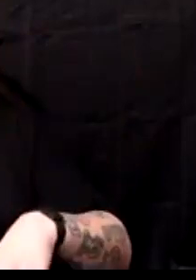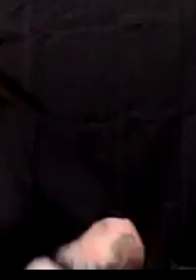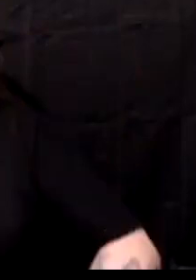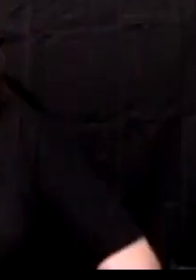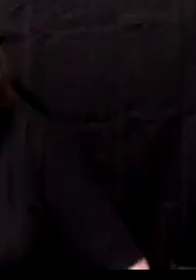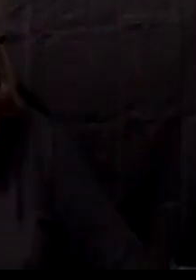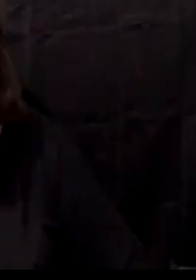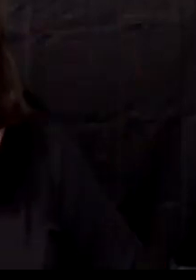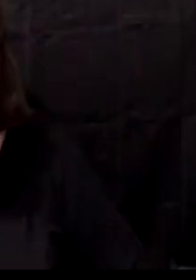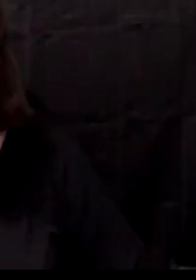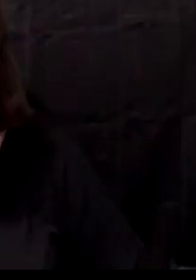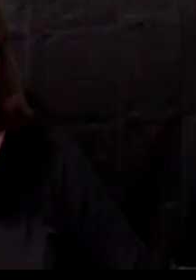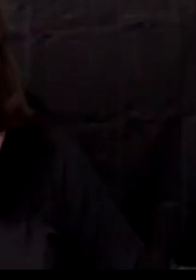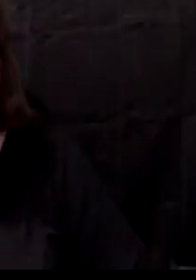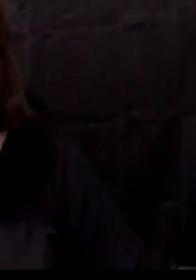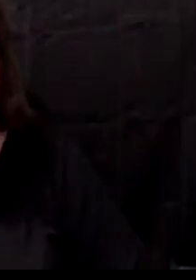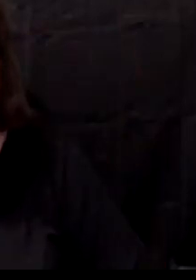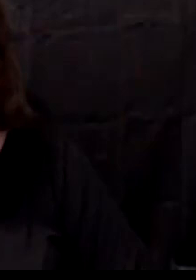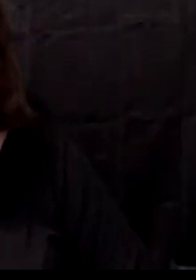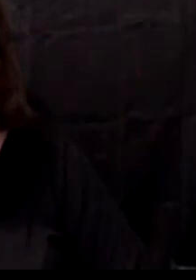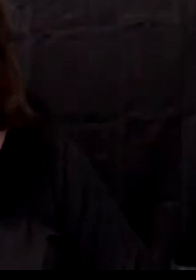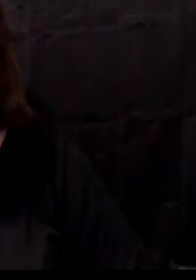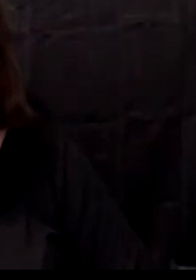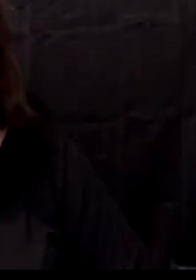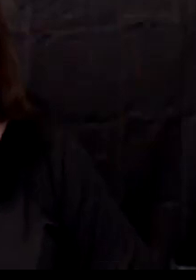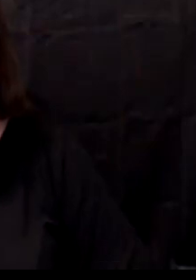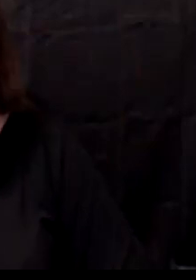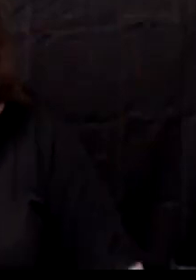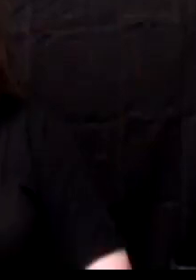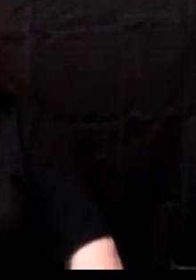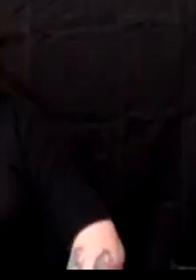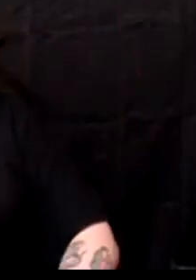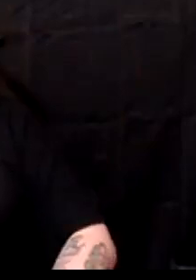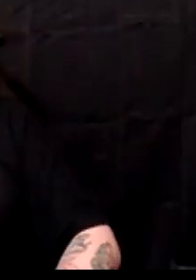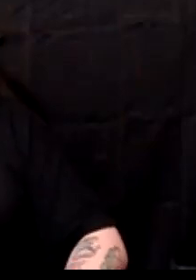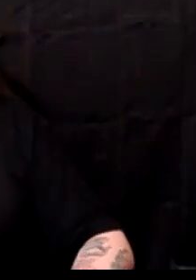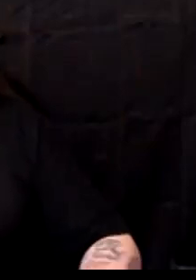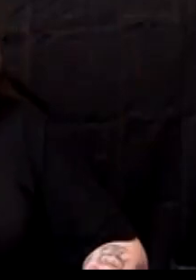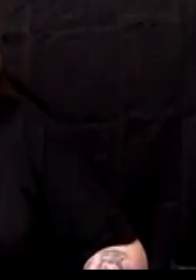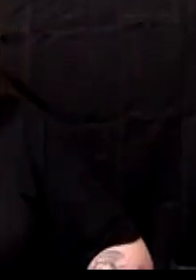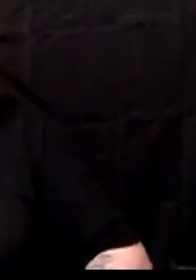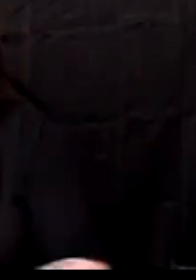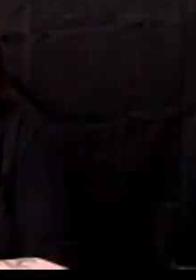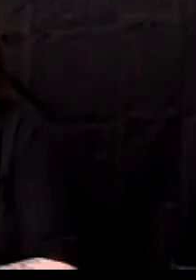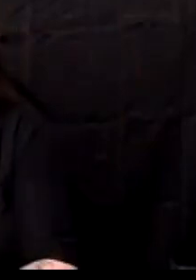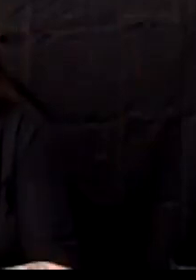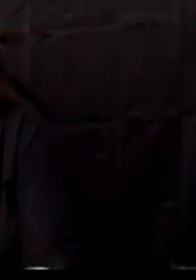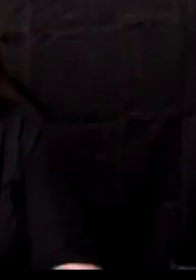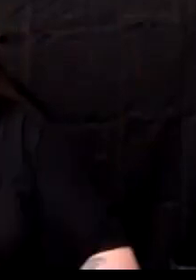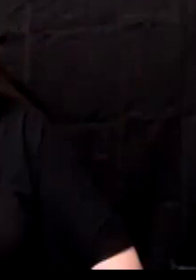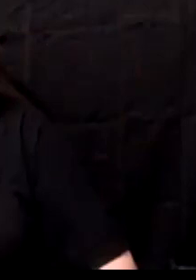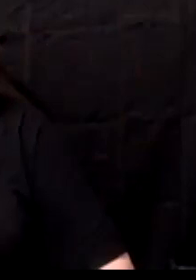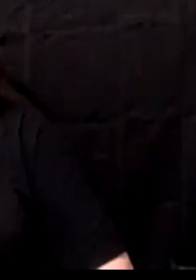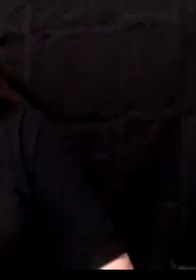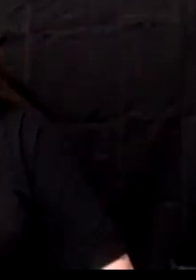Okay. All right. So that concludes our class. I think some practice will make it a little bit better too. Say